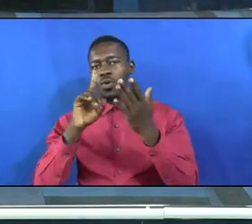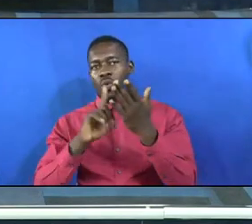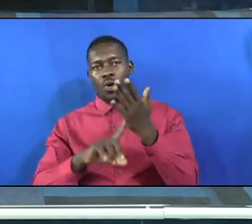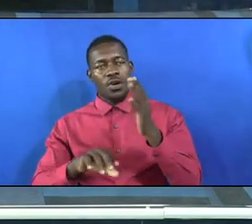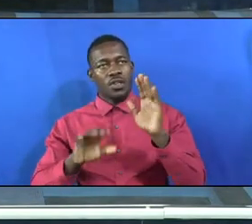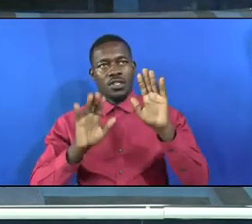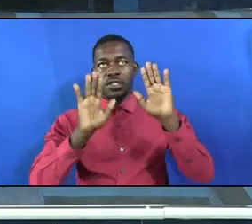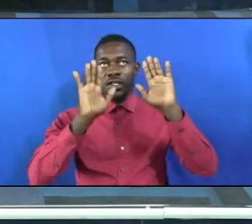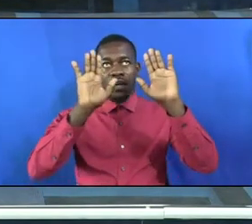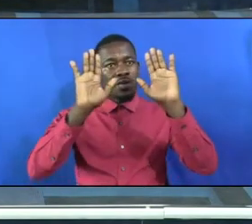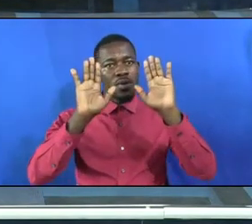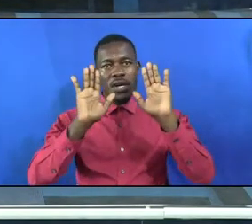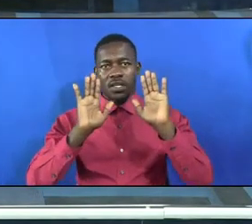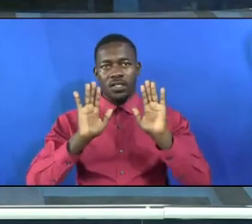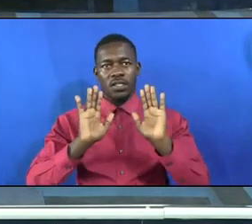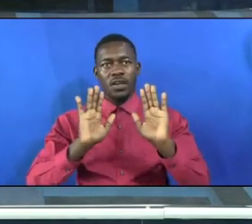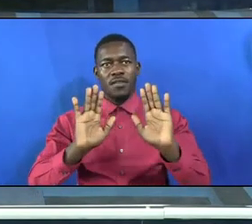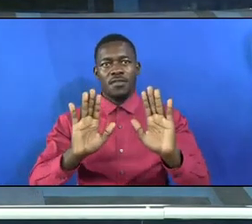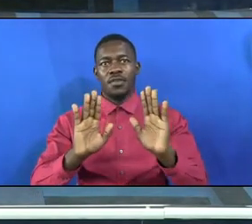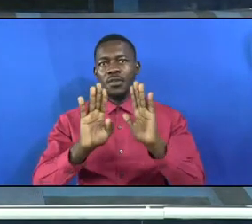Oh.